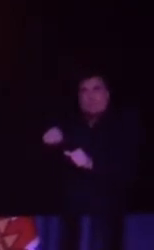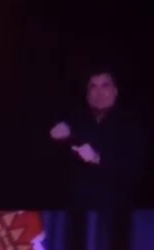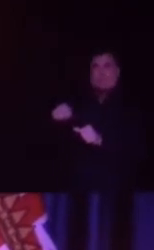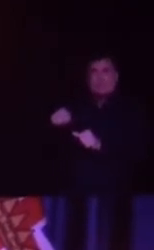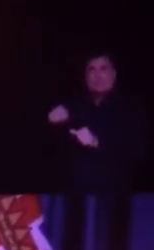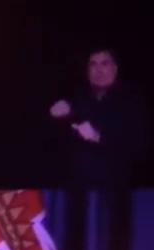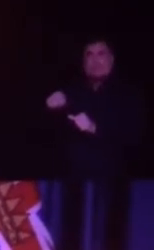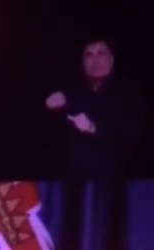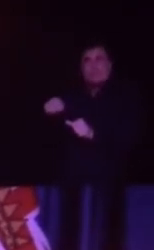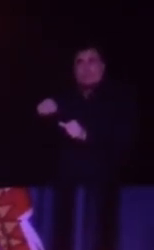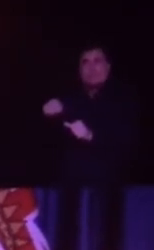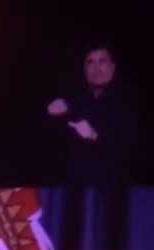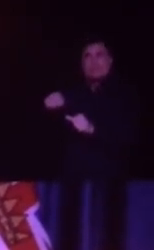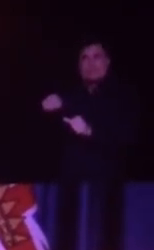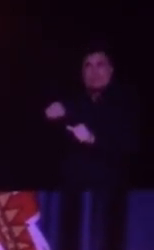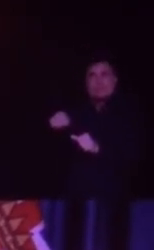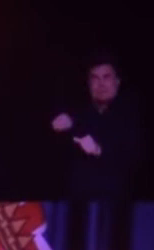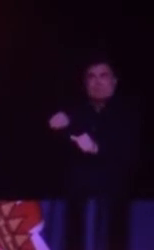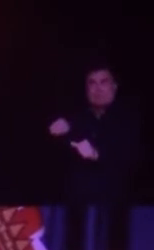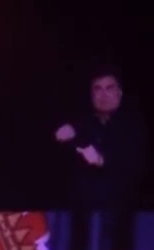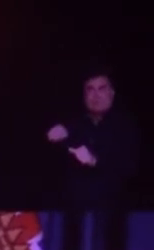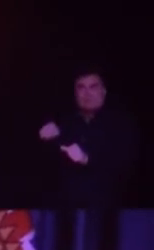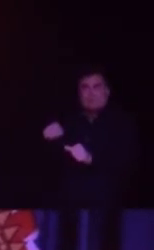woman just said